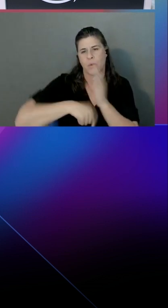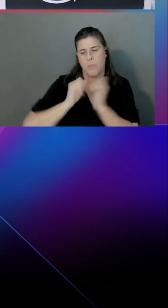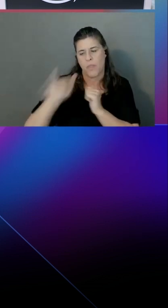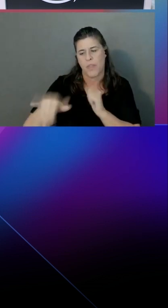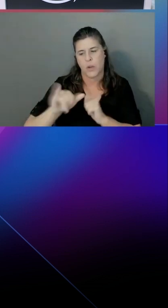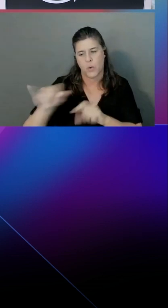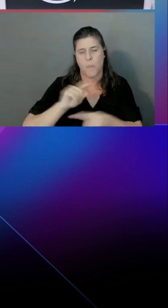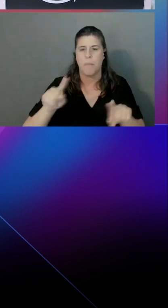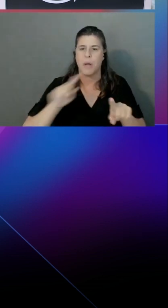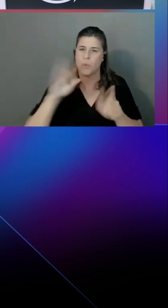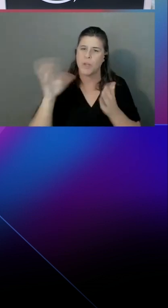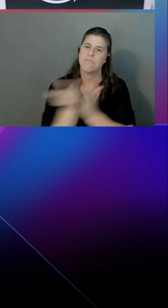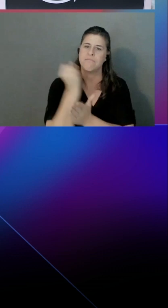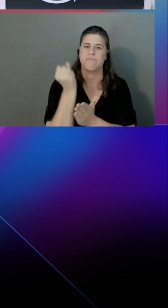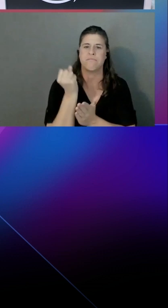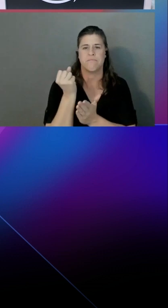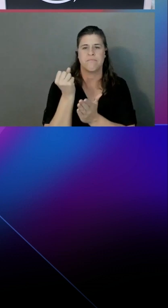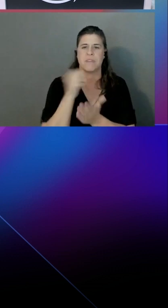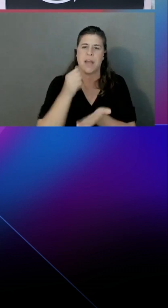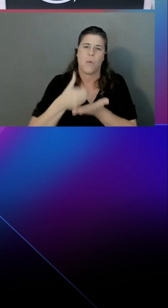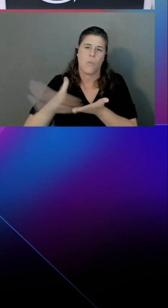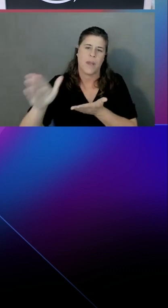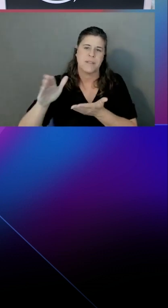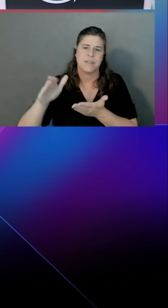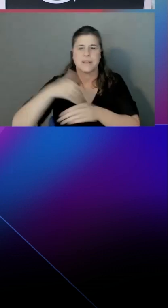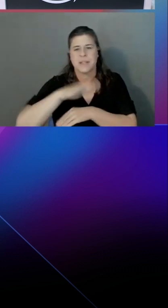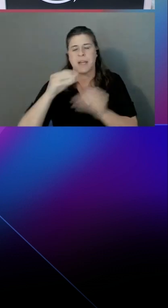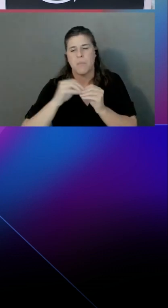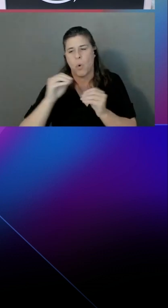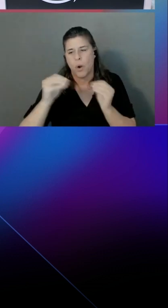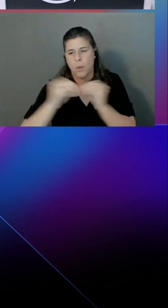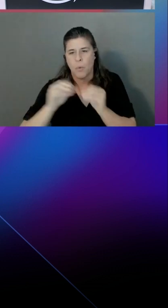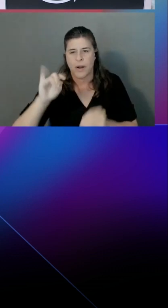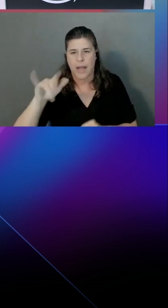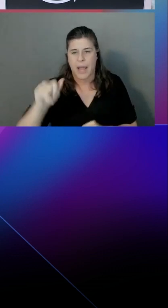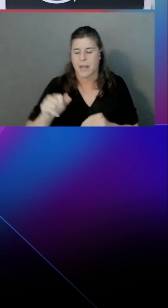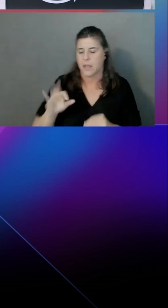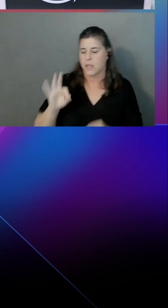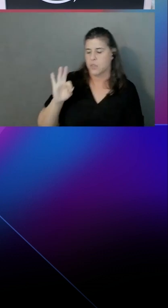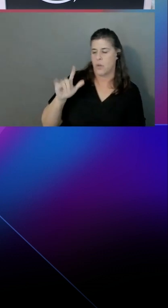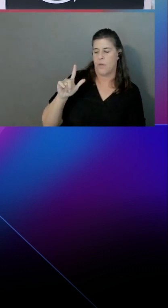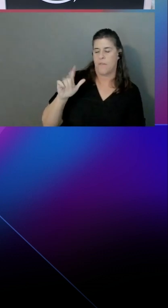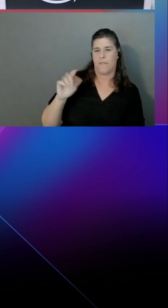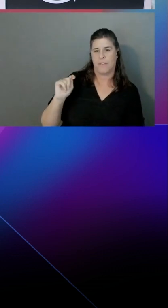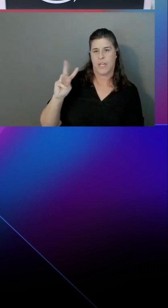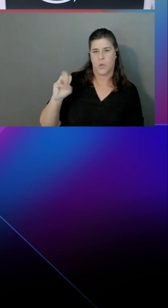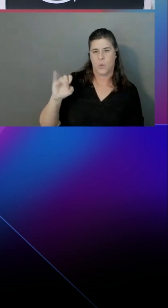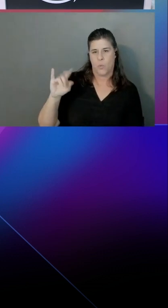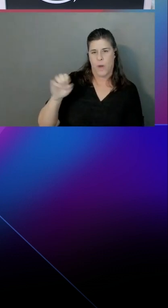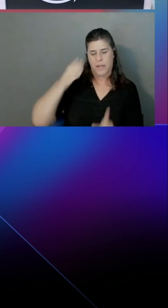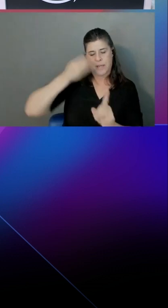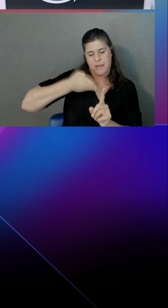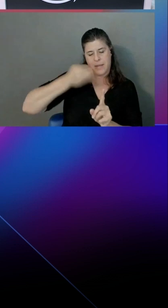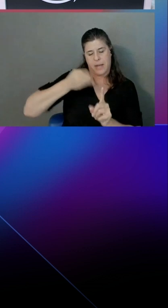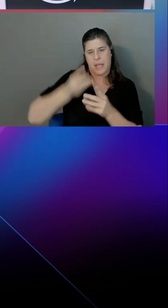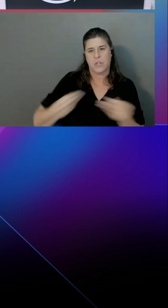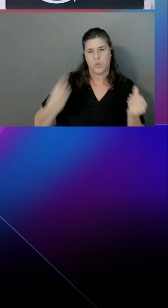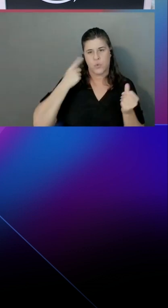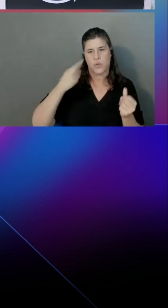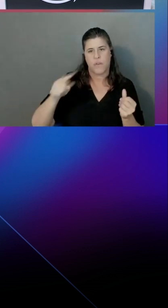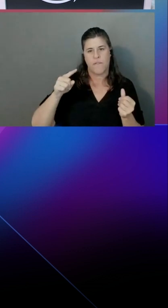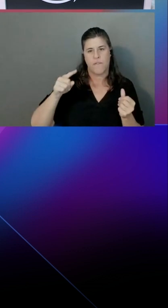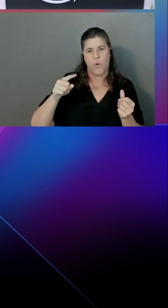the spend around data. Right. So FleetWise is a dedicated solution for OEMs, I imagine,